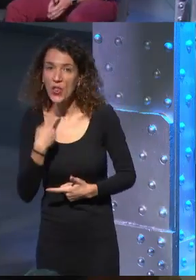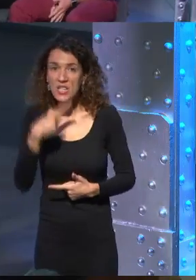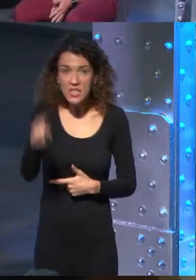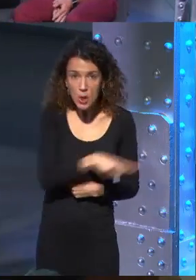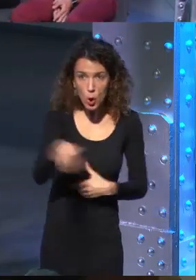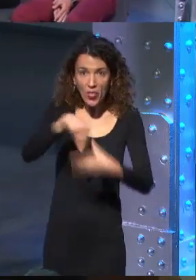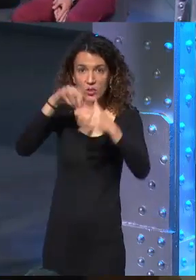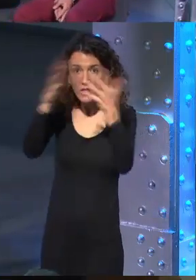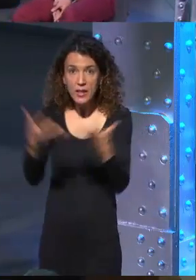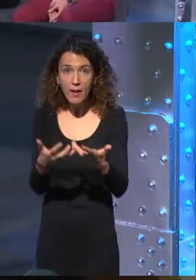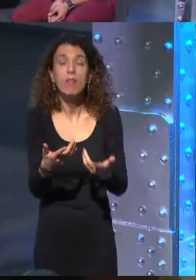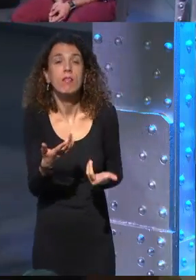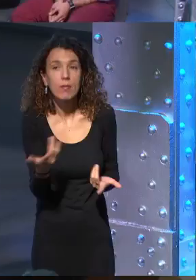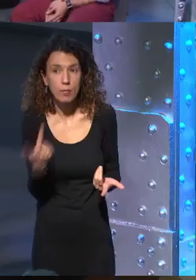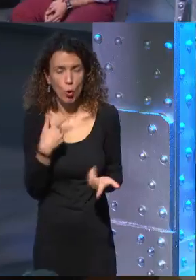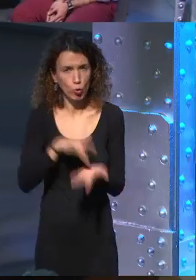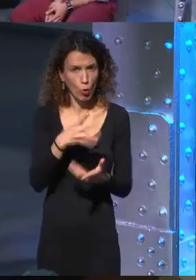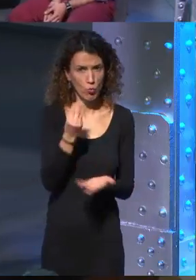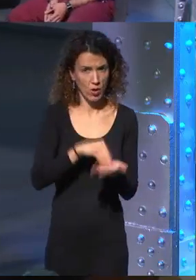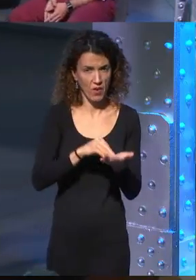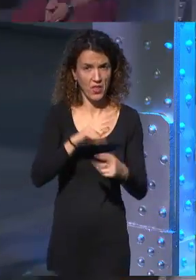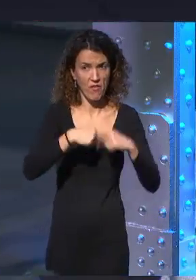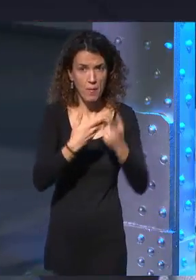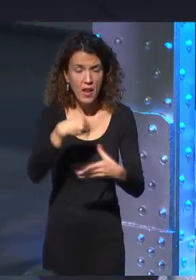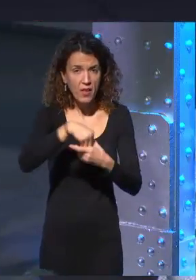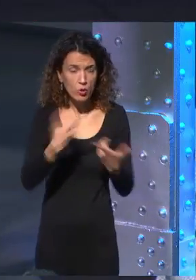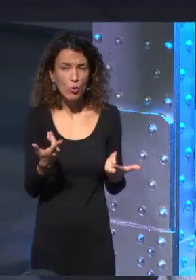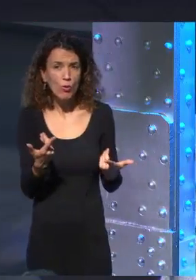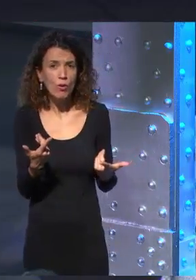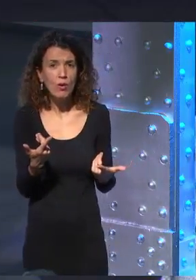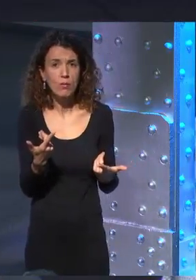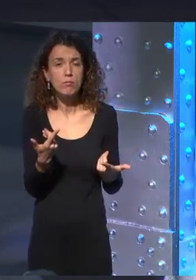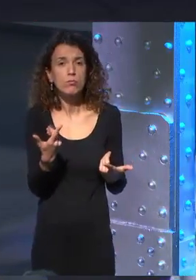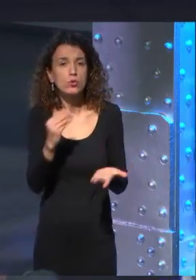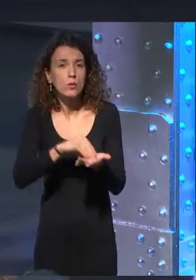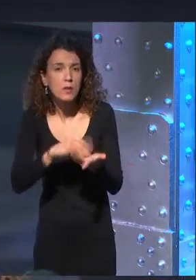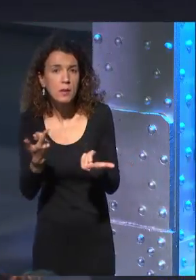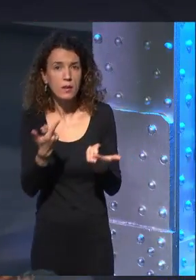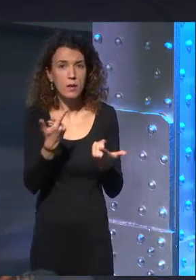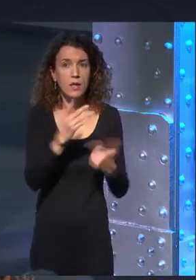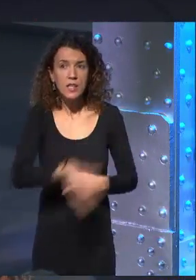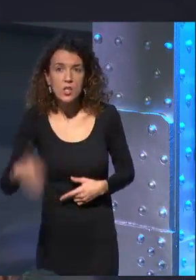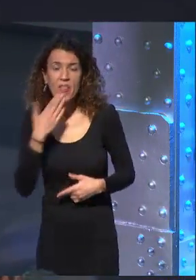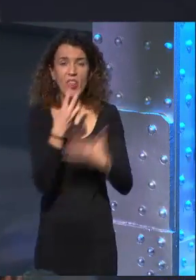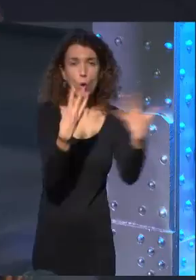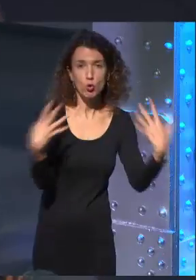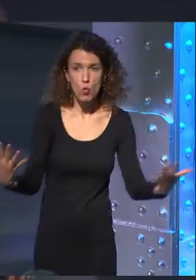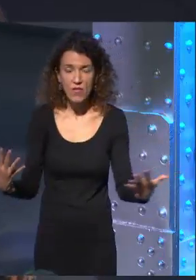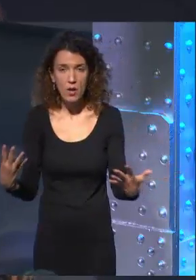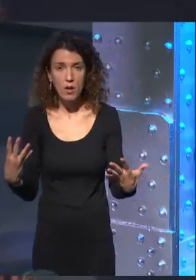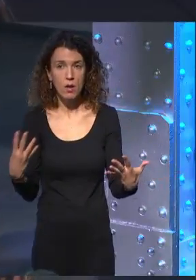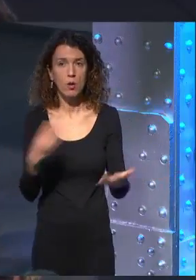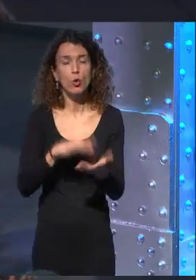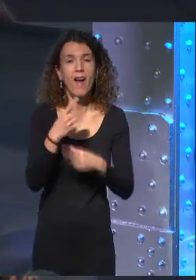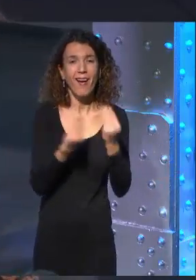and have you been insulted? Have you had any problem with some silly people? Well, this happens, for example. Playing